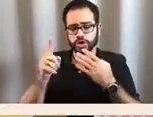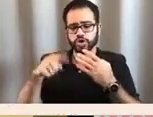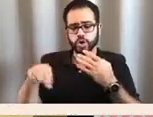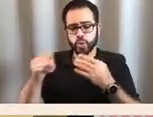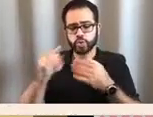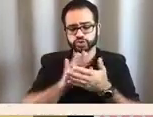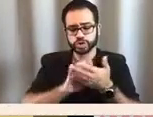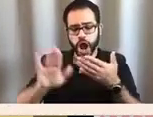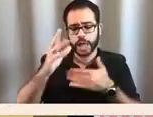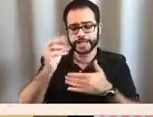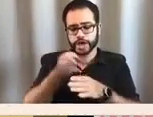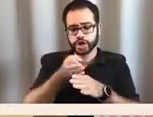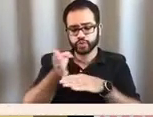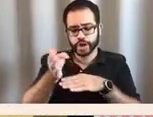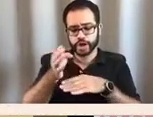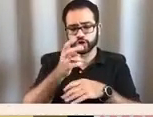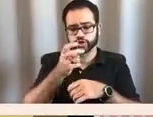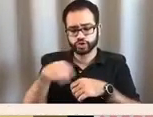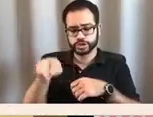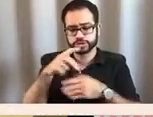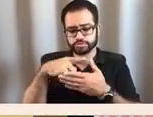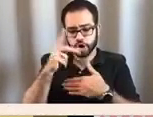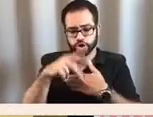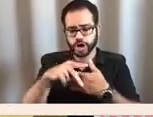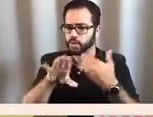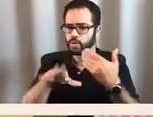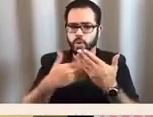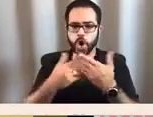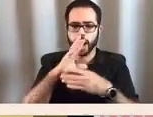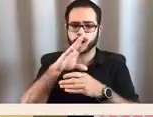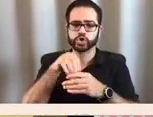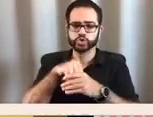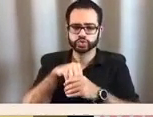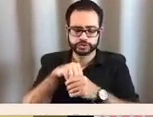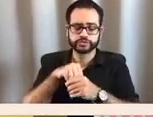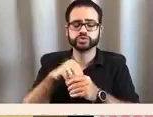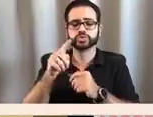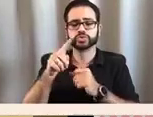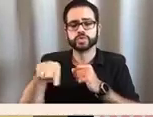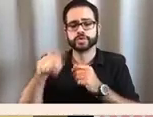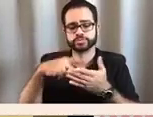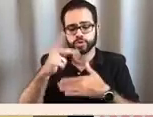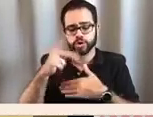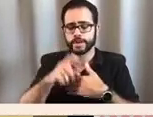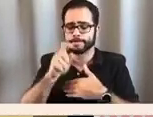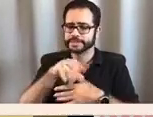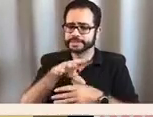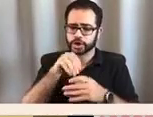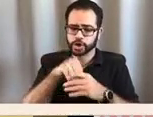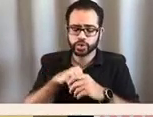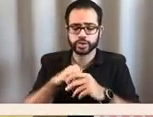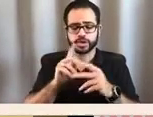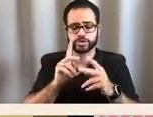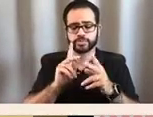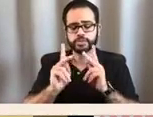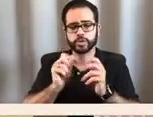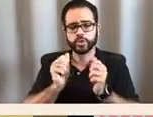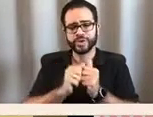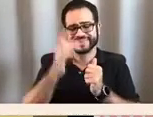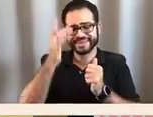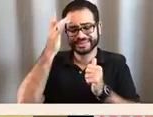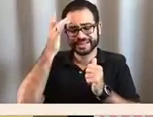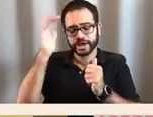programs are inclusive. And so those programs must include students with intellectual